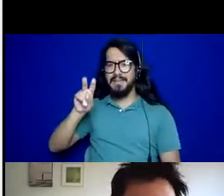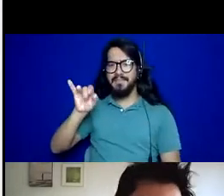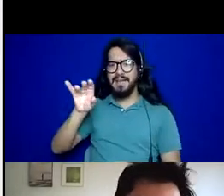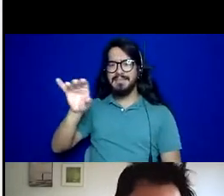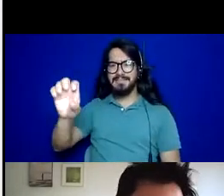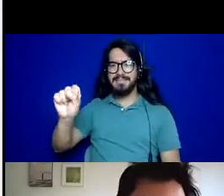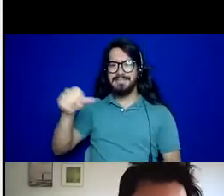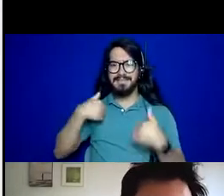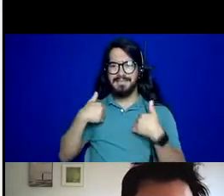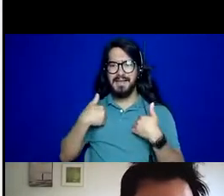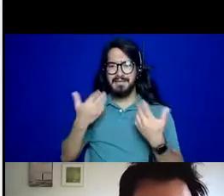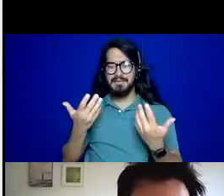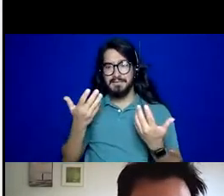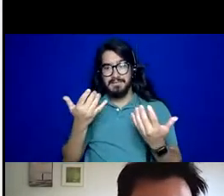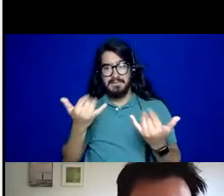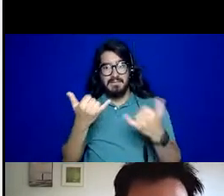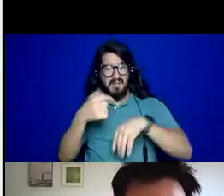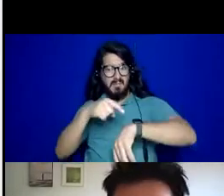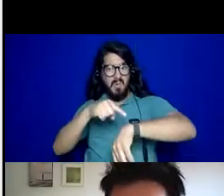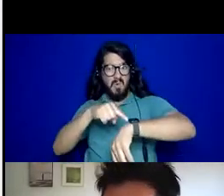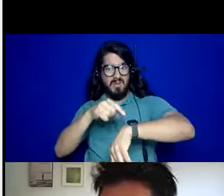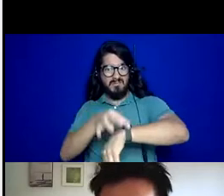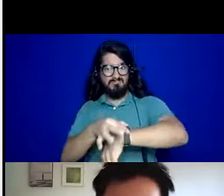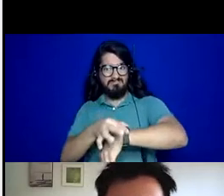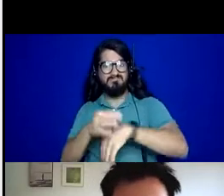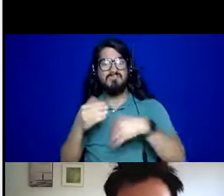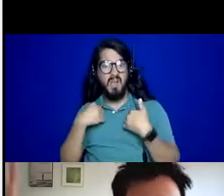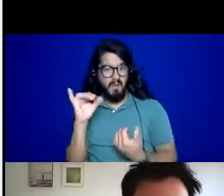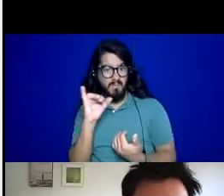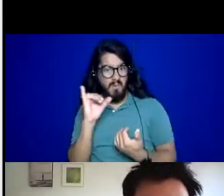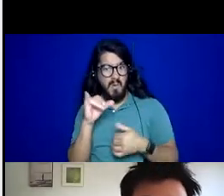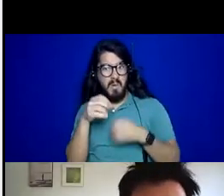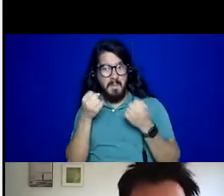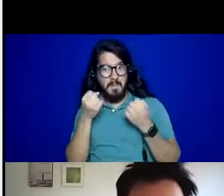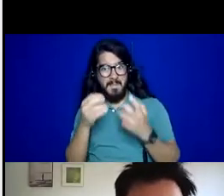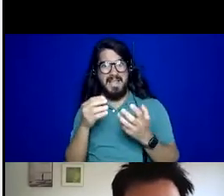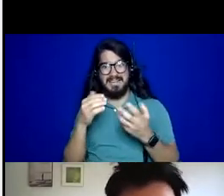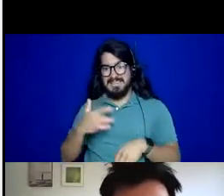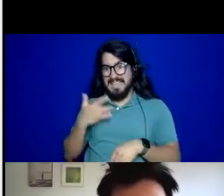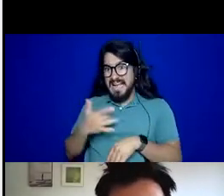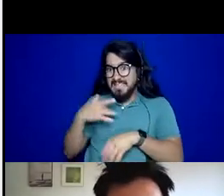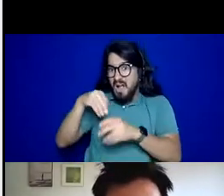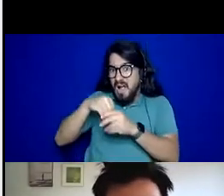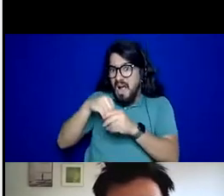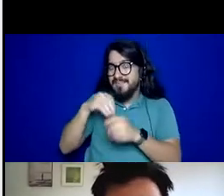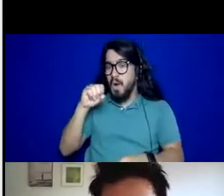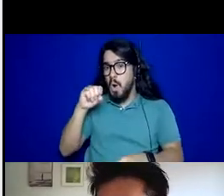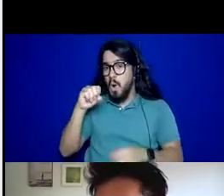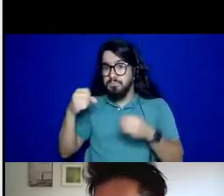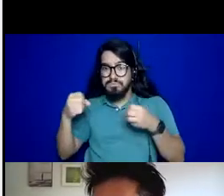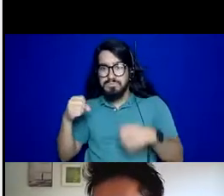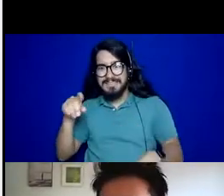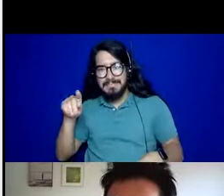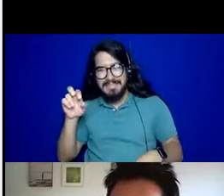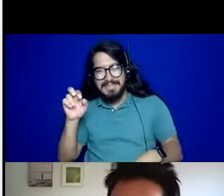have, for instance, watches now that have a lot of sensors in them. And we have things like speakers that might live in our house with microphones on